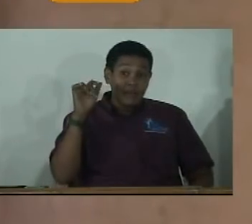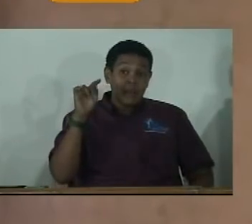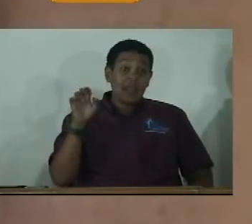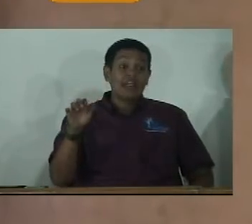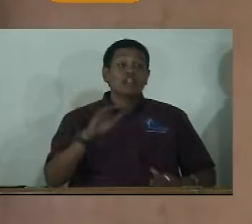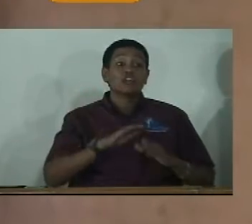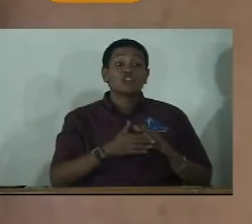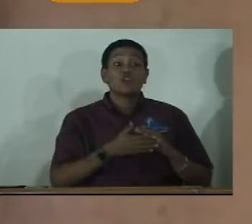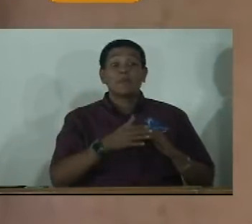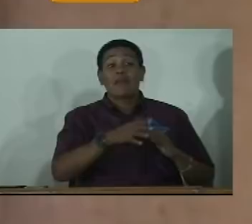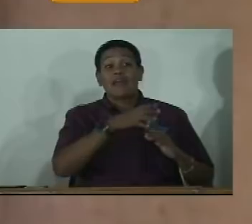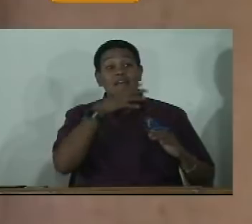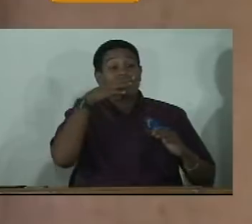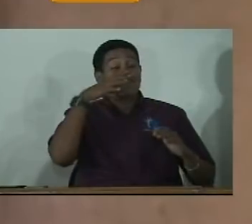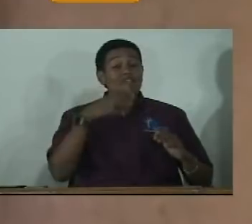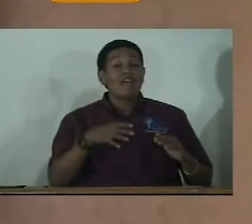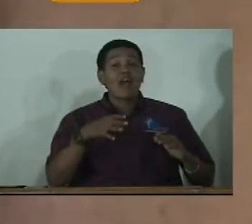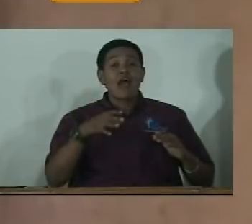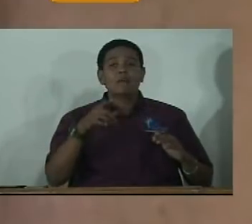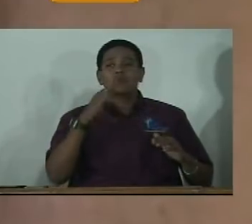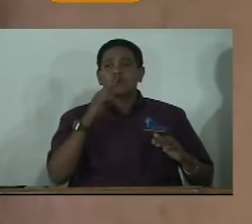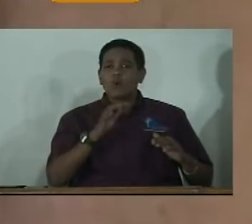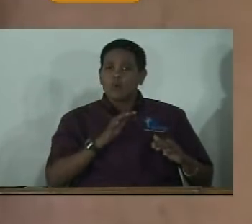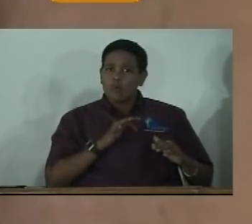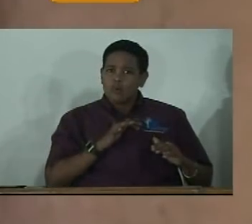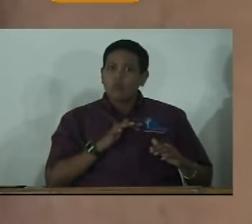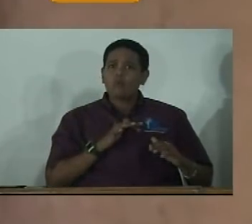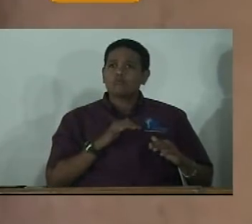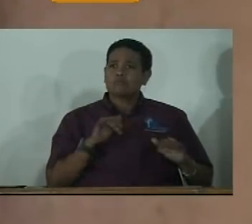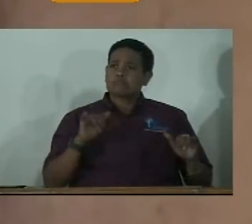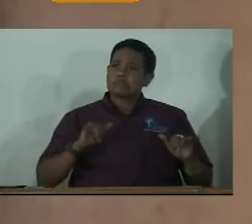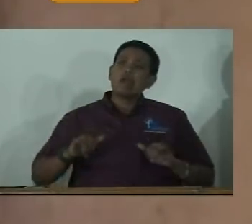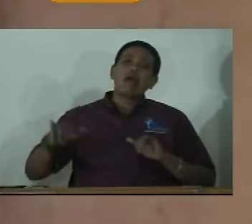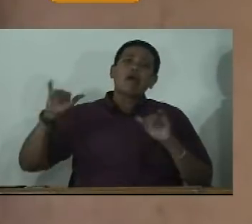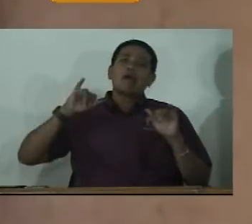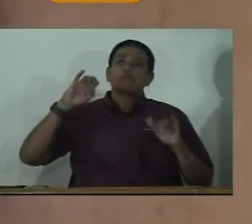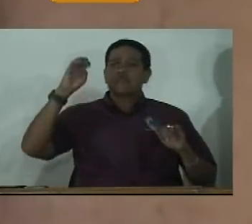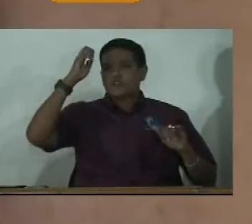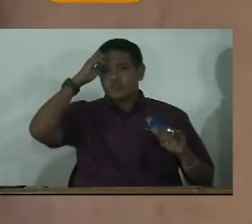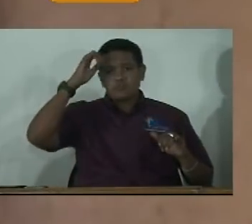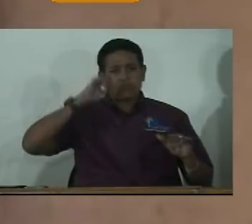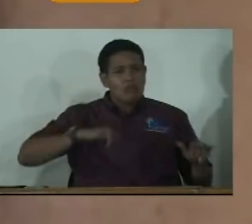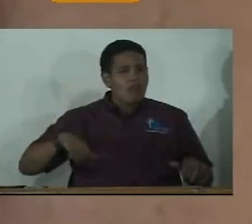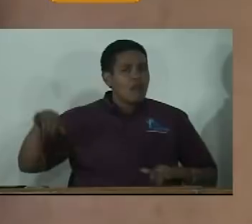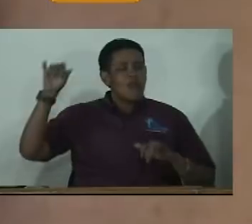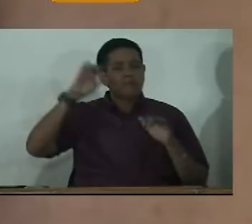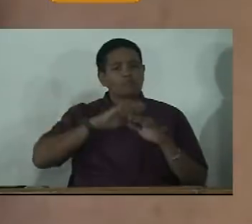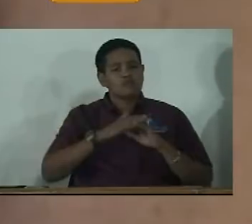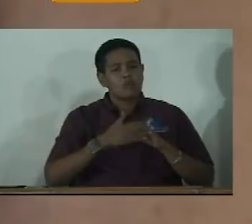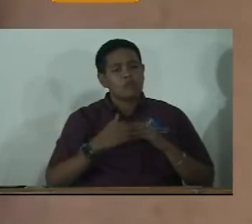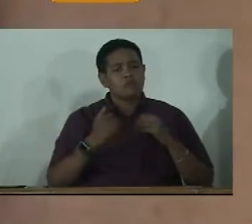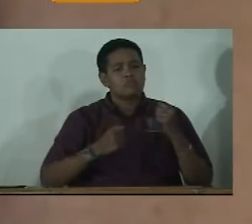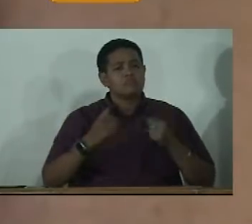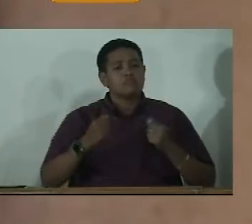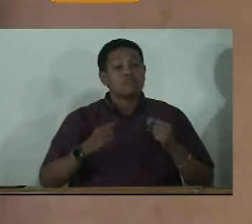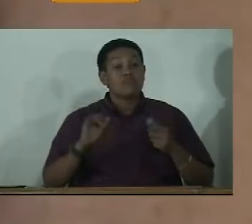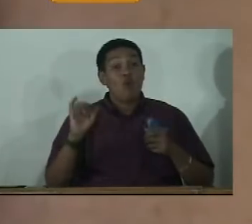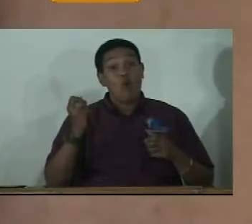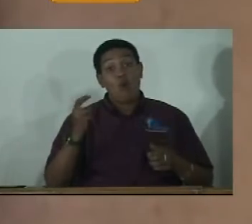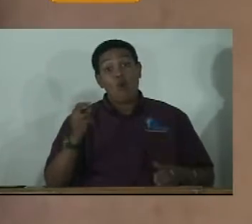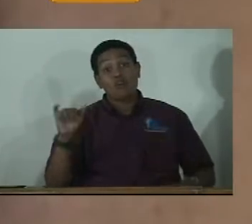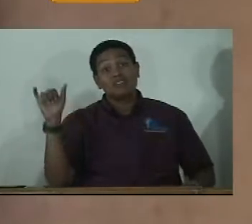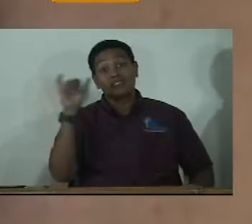dairy farmers were as productive as European dairy farmers or even New Zealand dairy